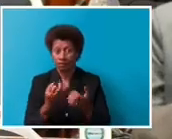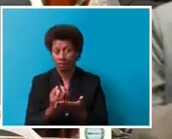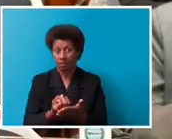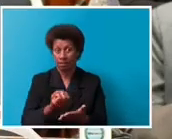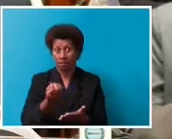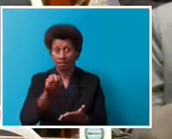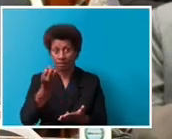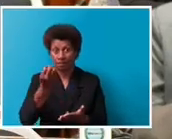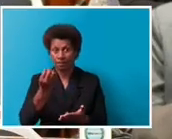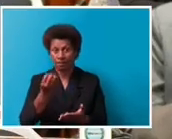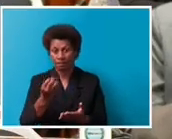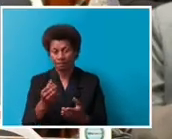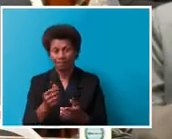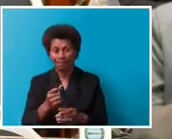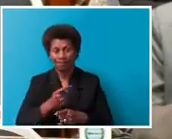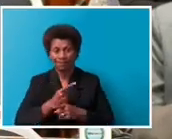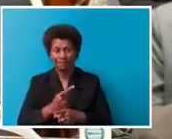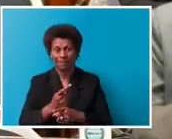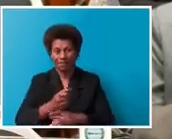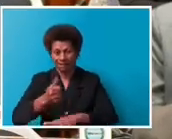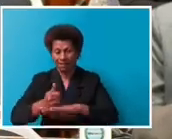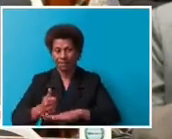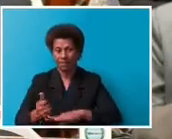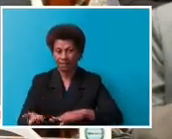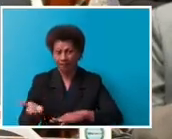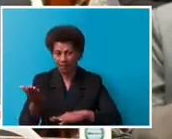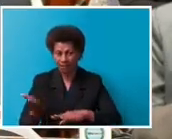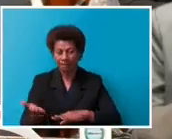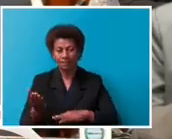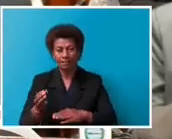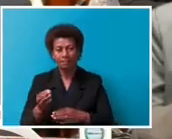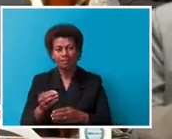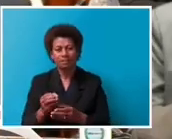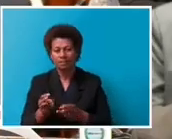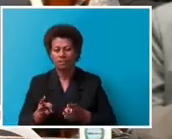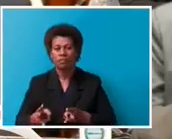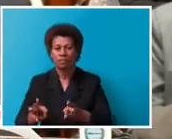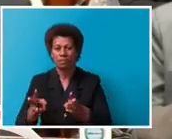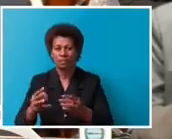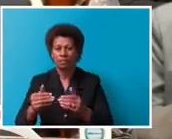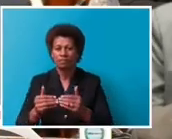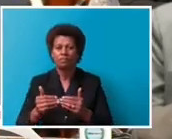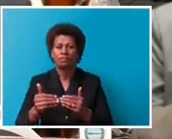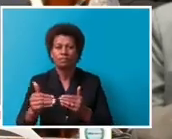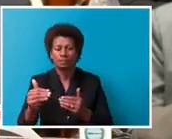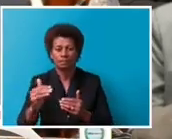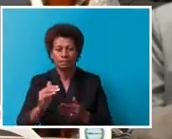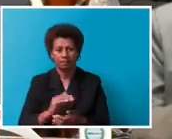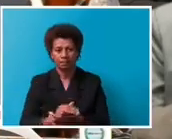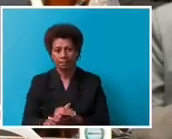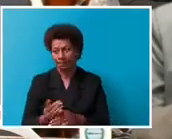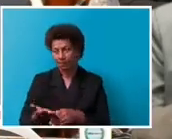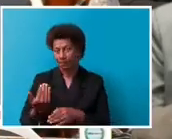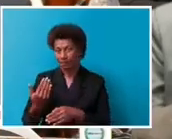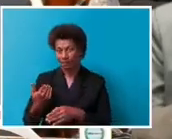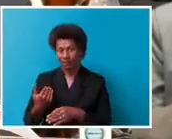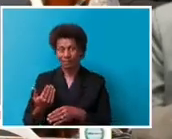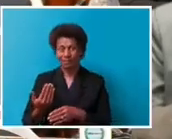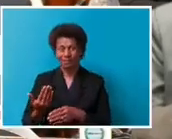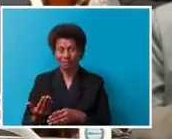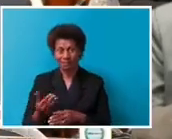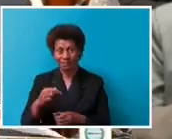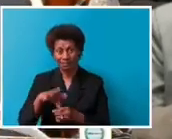guided the coalition government's fiscal direction. Before the 2022 elections and during our tenure in the